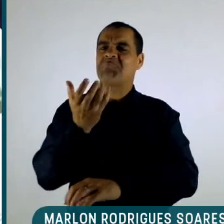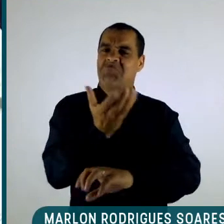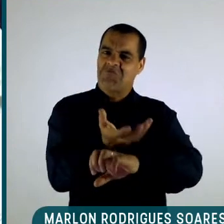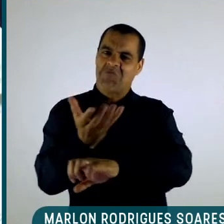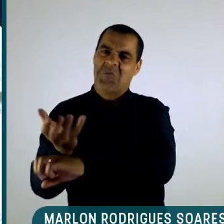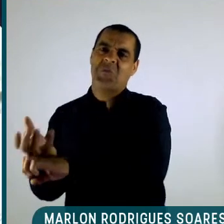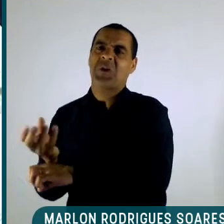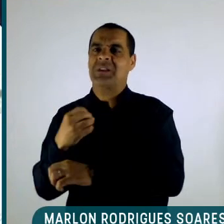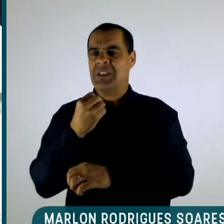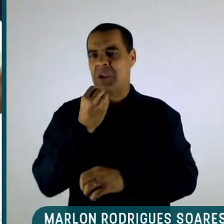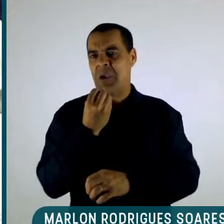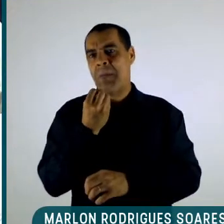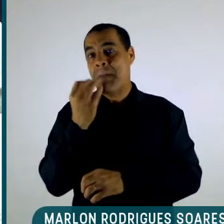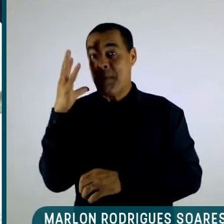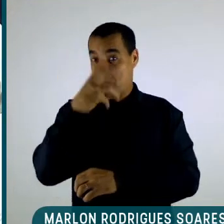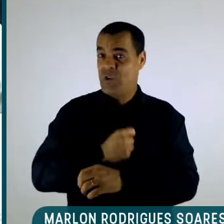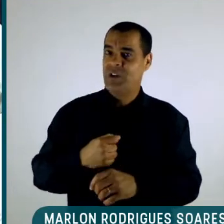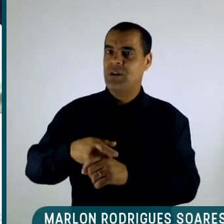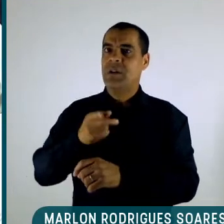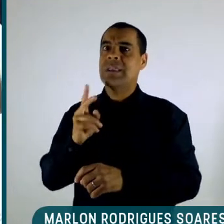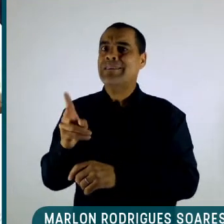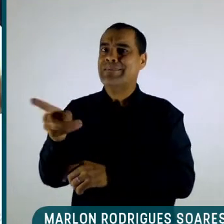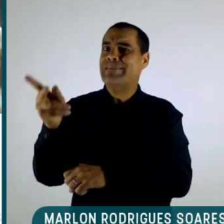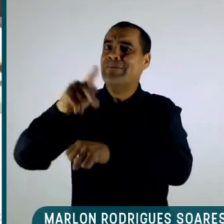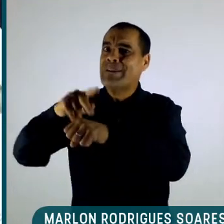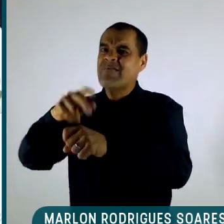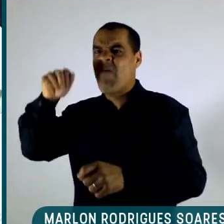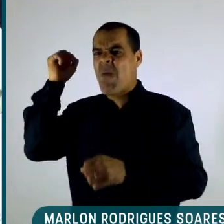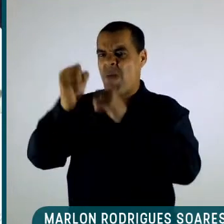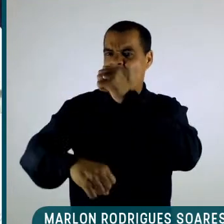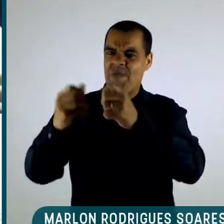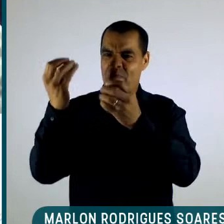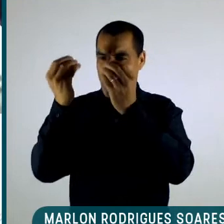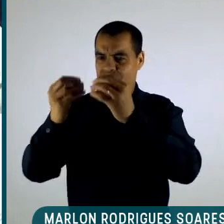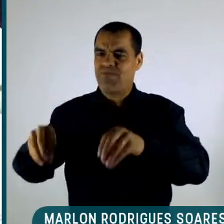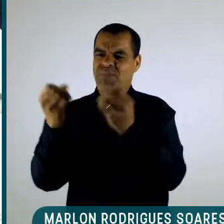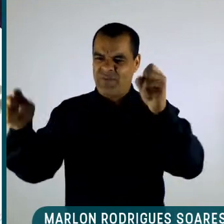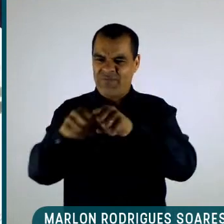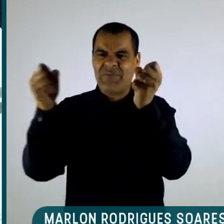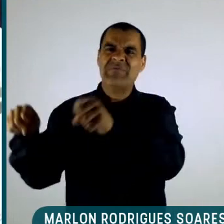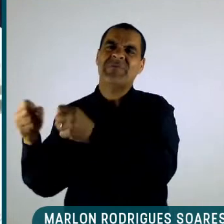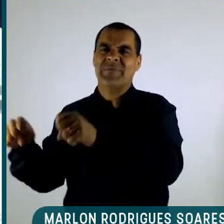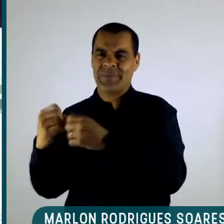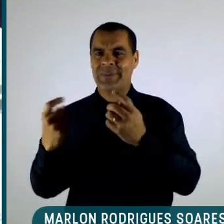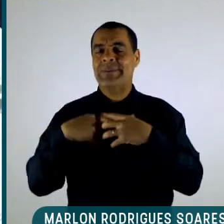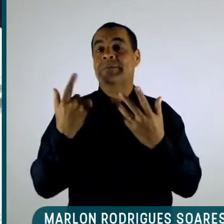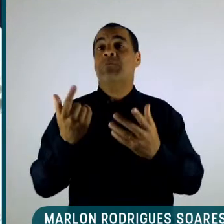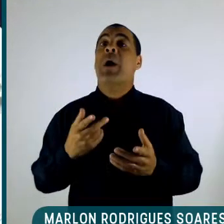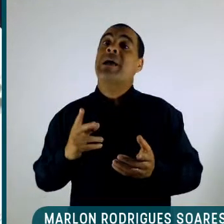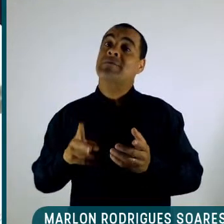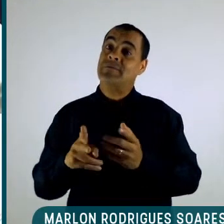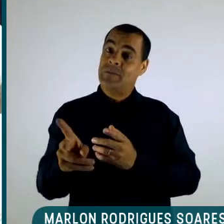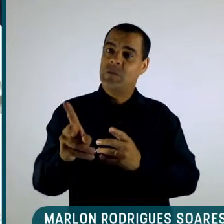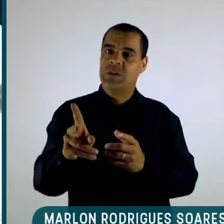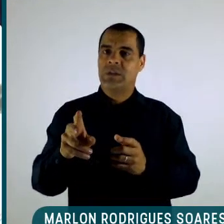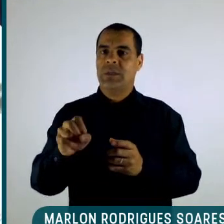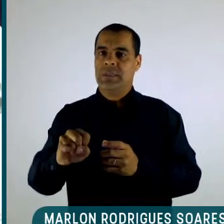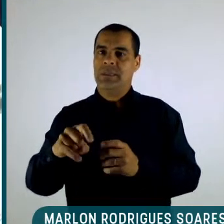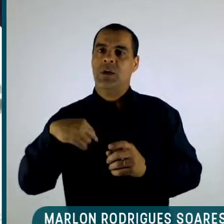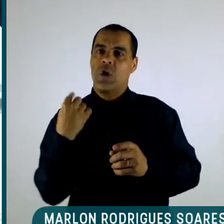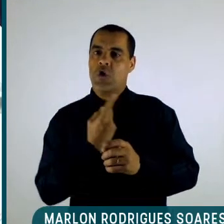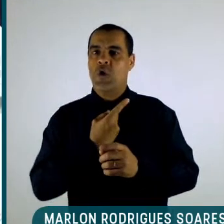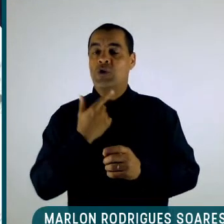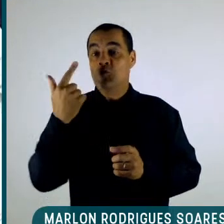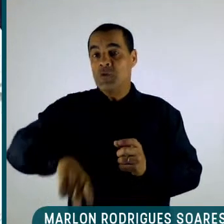are nice, the subways are clean. So we do like, Brazilians do like public service. So if we understand that we